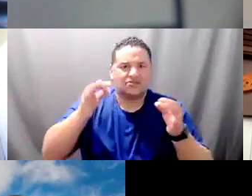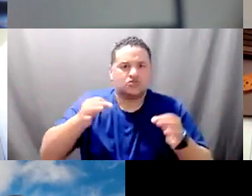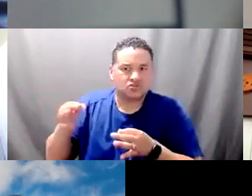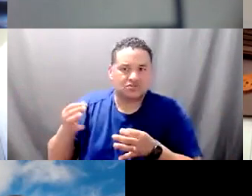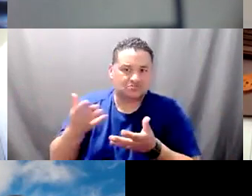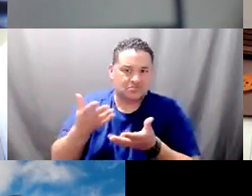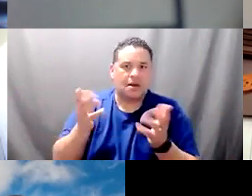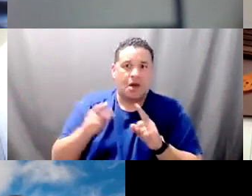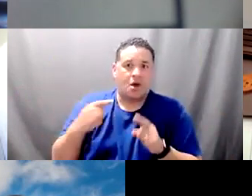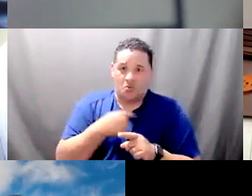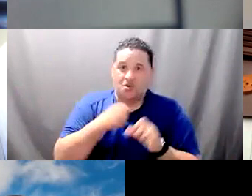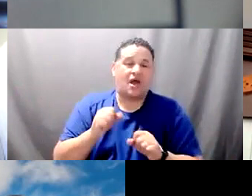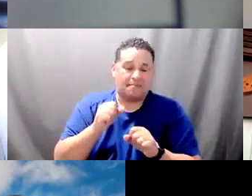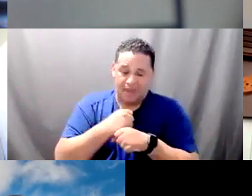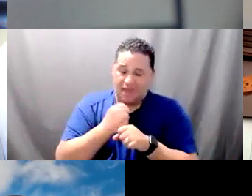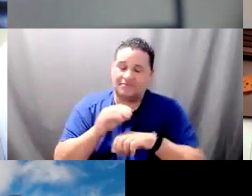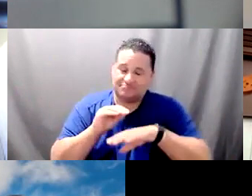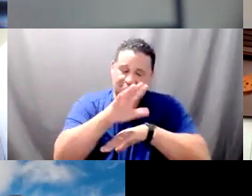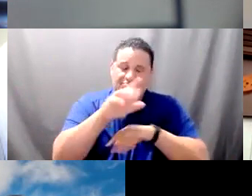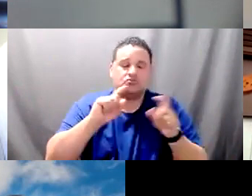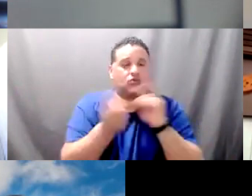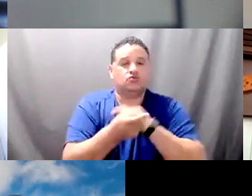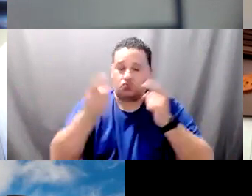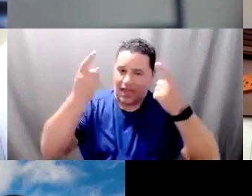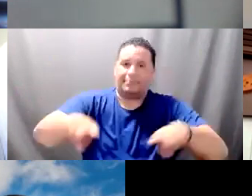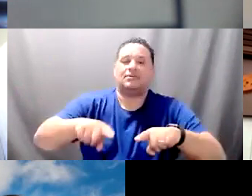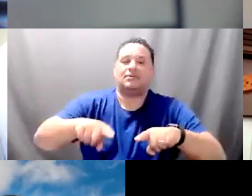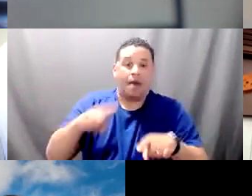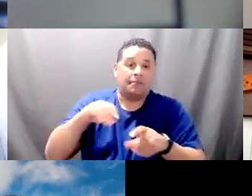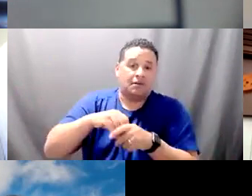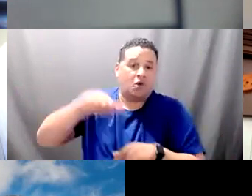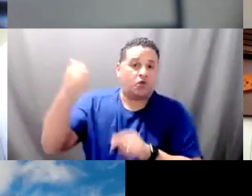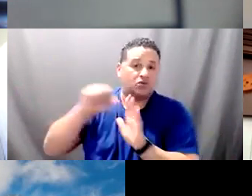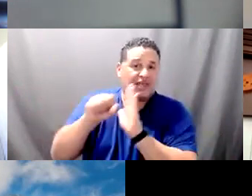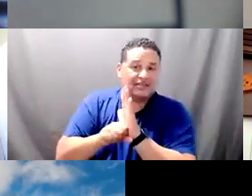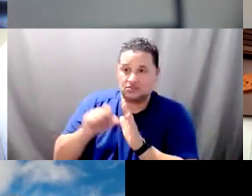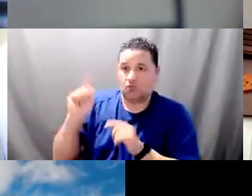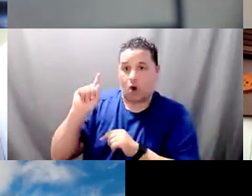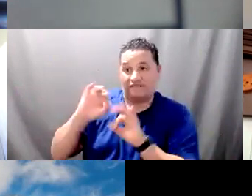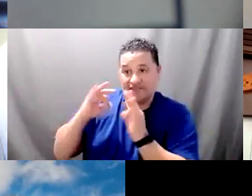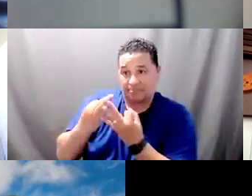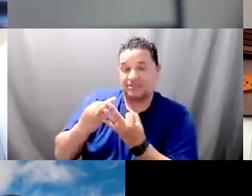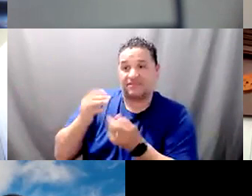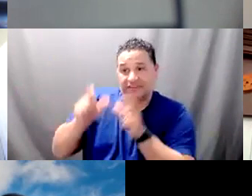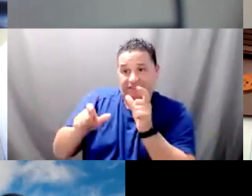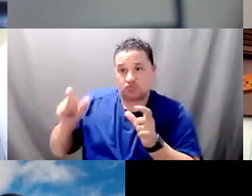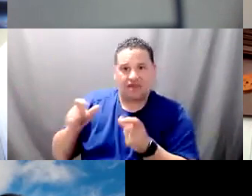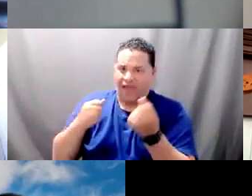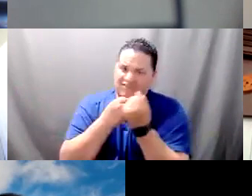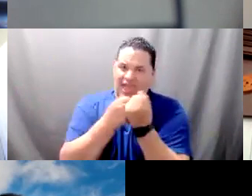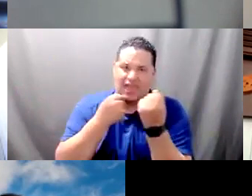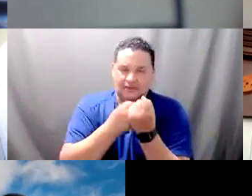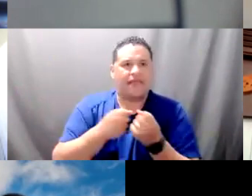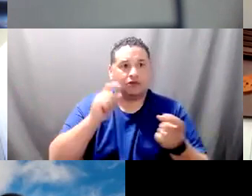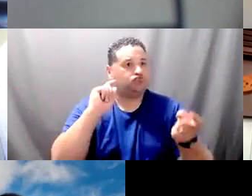can make change to happen. It's happened in other states where families and individuals have advocated and they've changed it